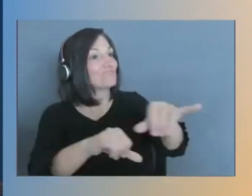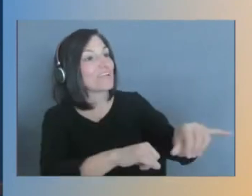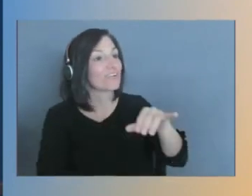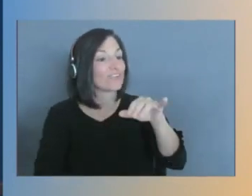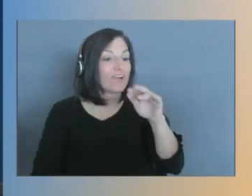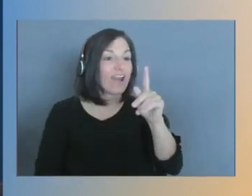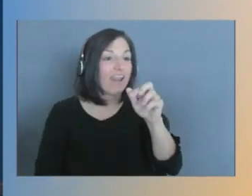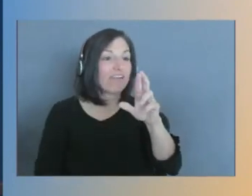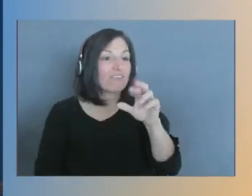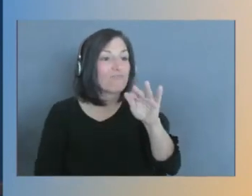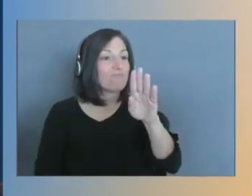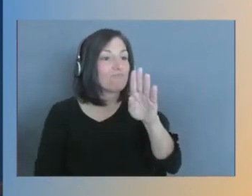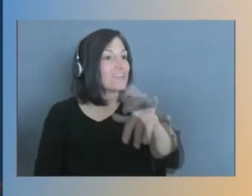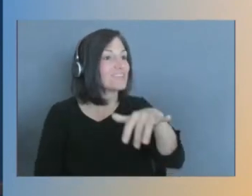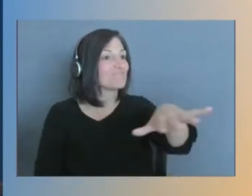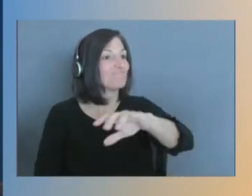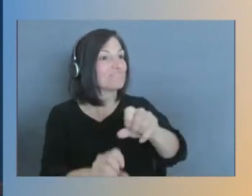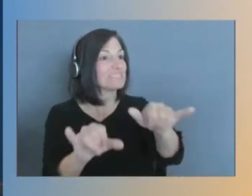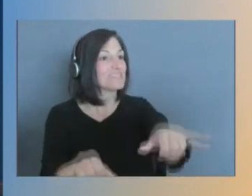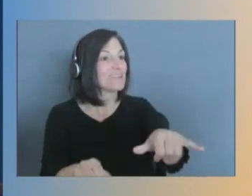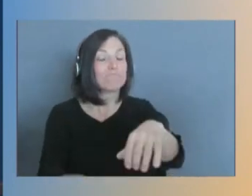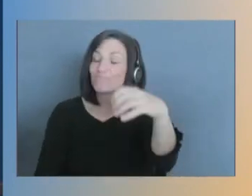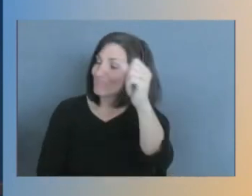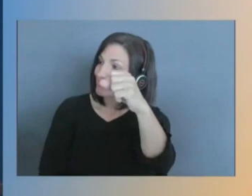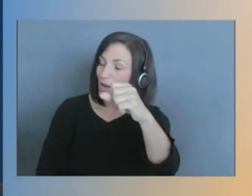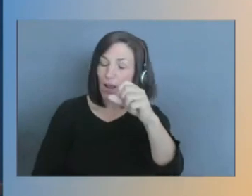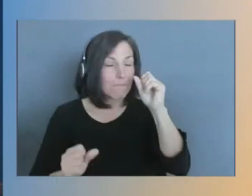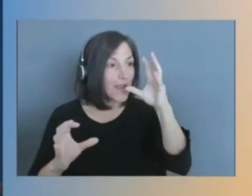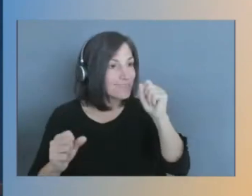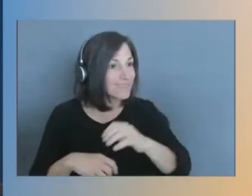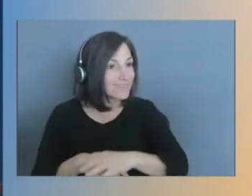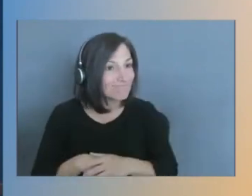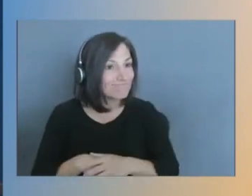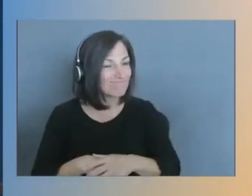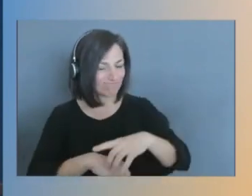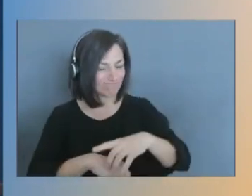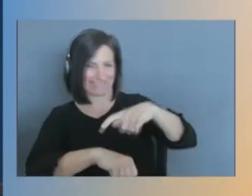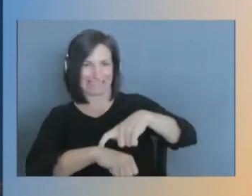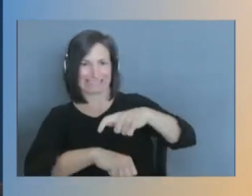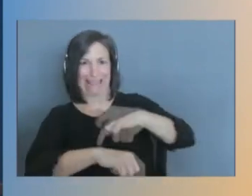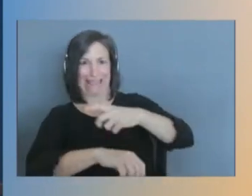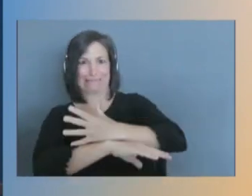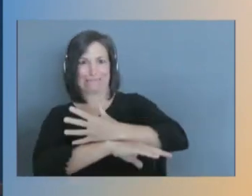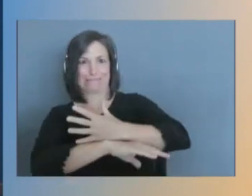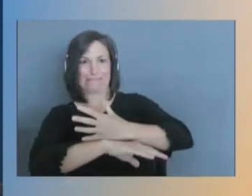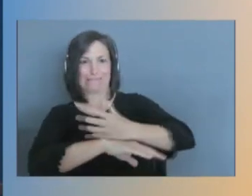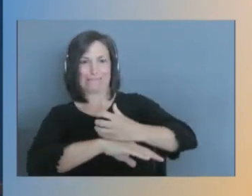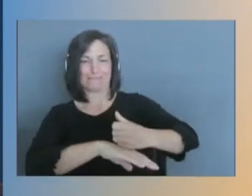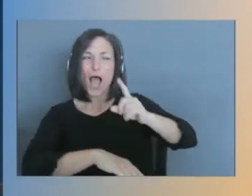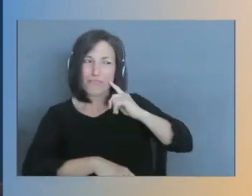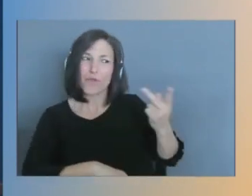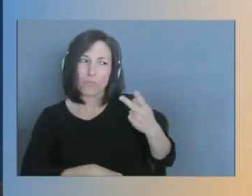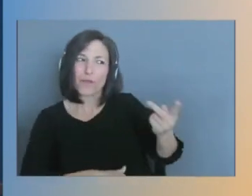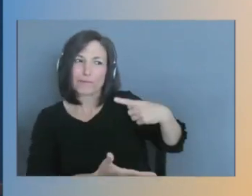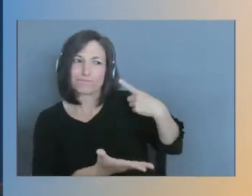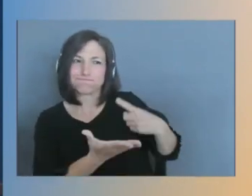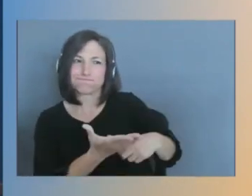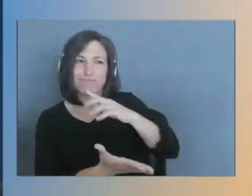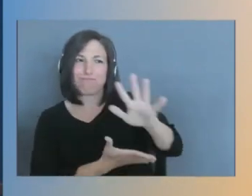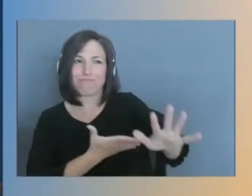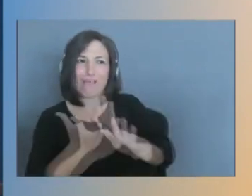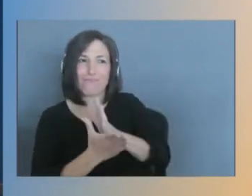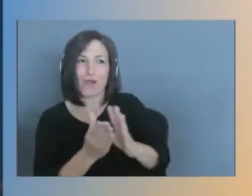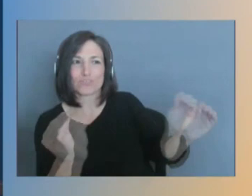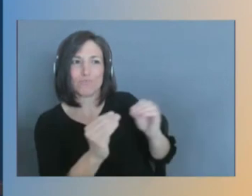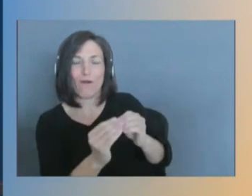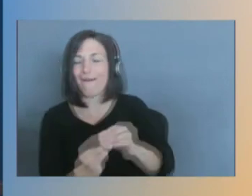Absolutely. Amazing. Yes. Well, we're just about out of time. Any other... I think we could talk for like five more hours. I know, and it's always great talking with you, Jeff. Any other